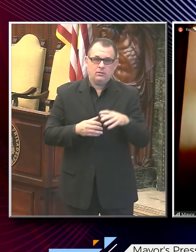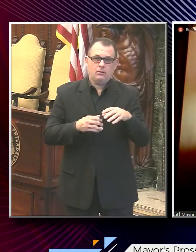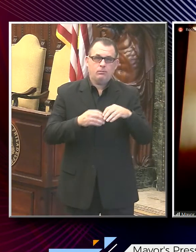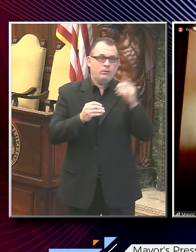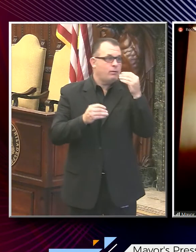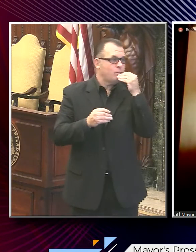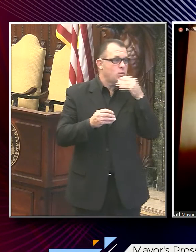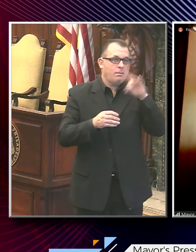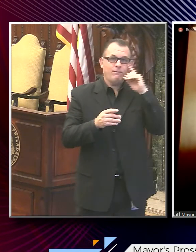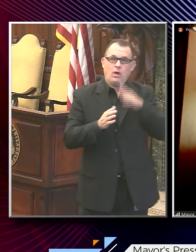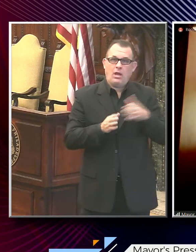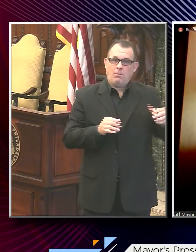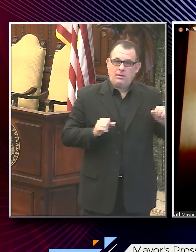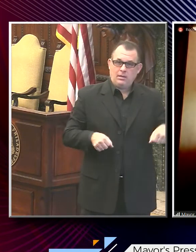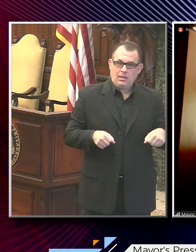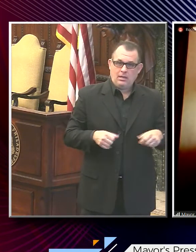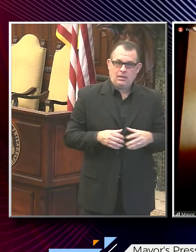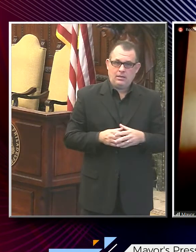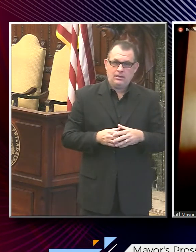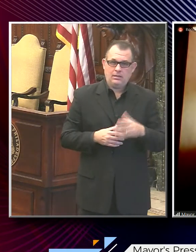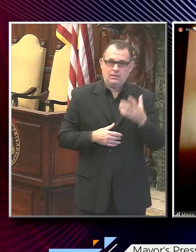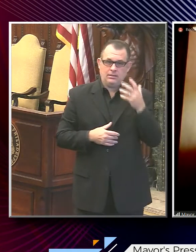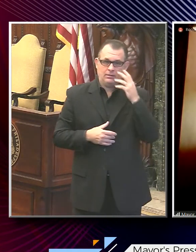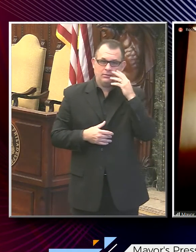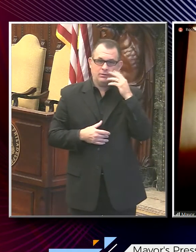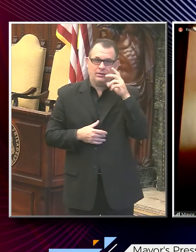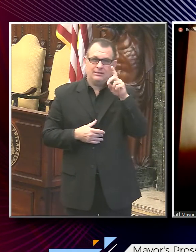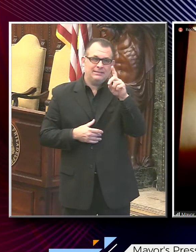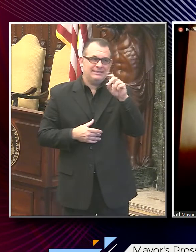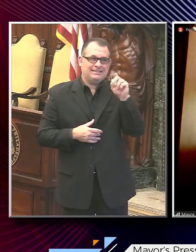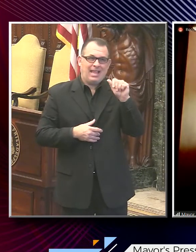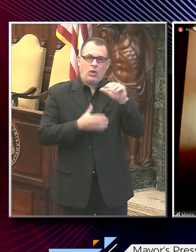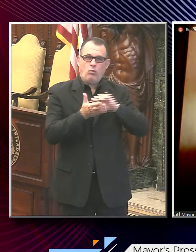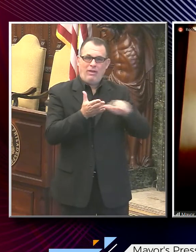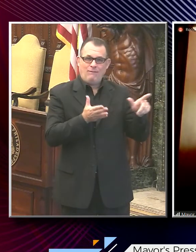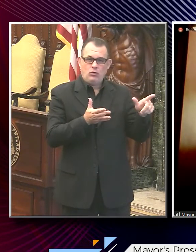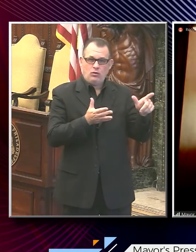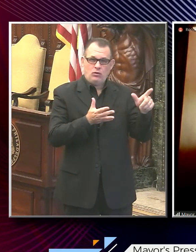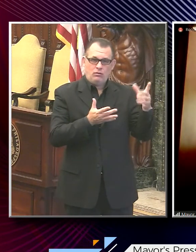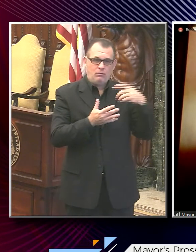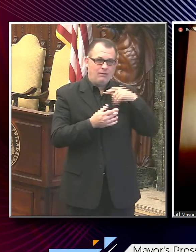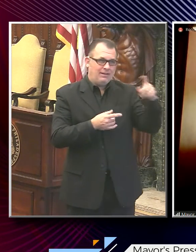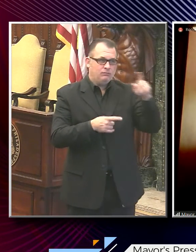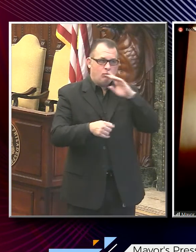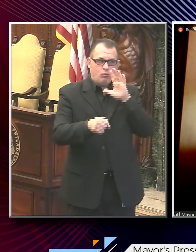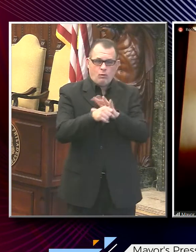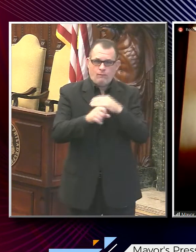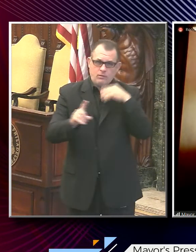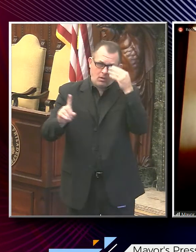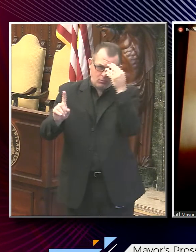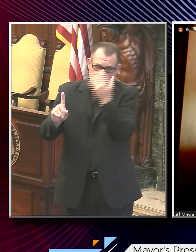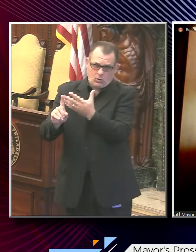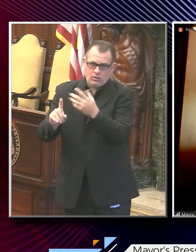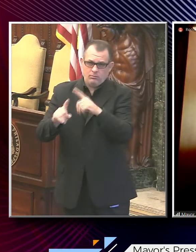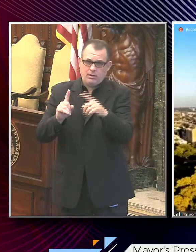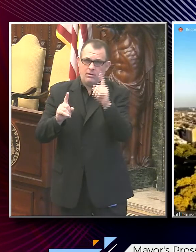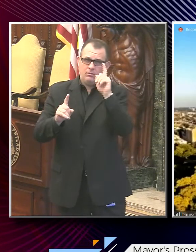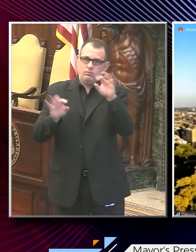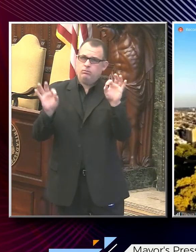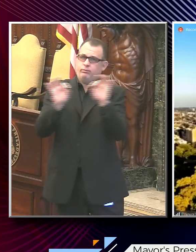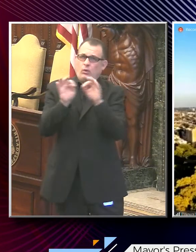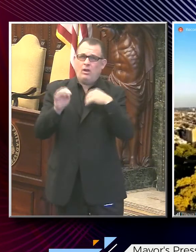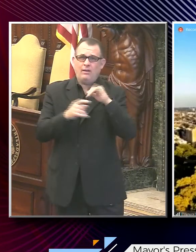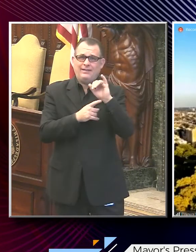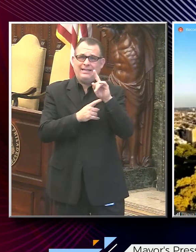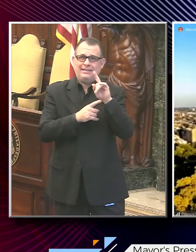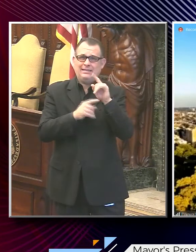the USDA waiver issue. But I believe, and we'll confirm it for you, that you can go to any school as long as you have the ID. Sure. And if I could